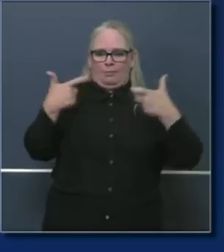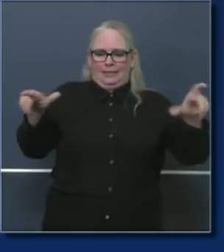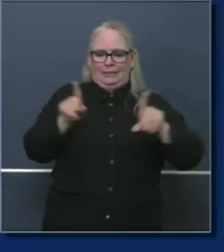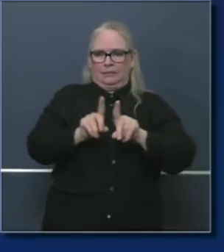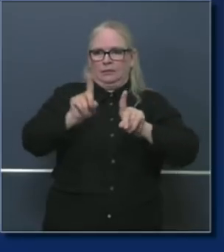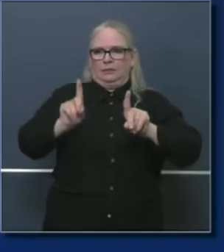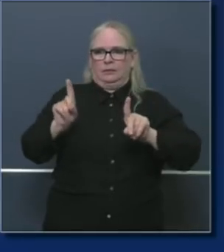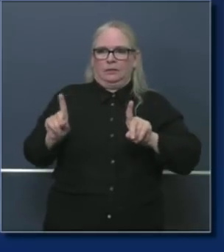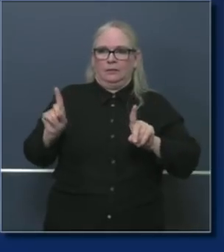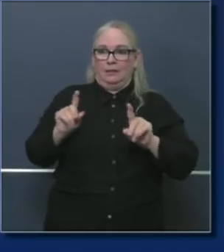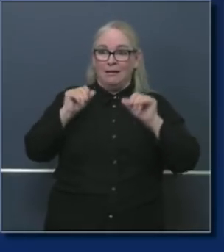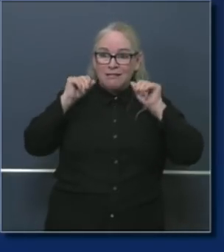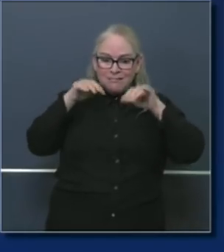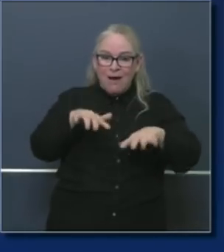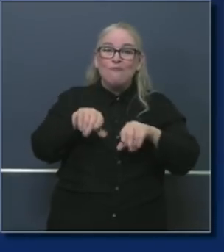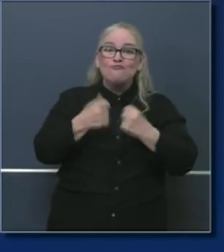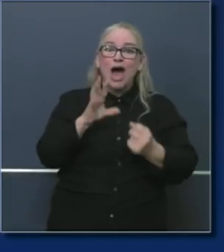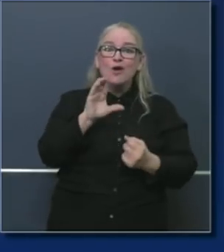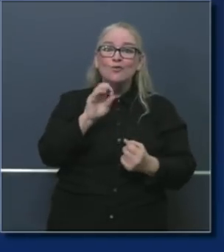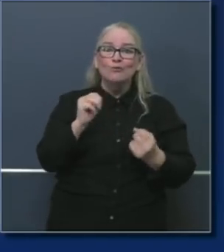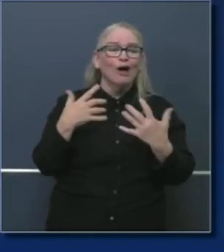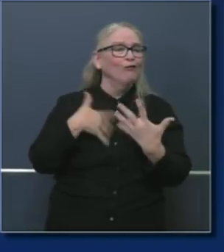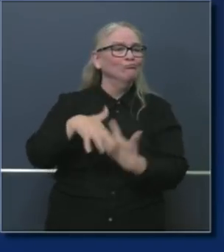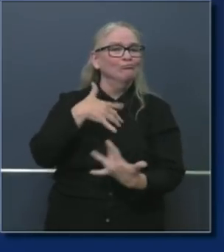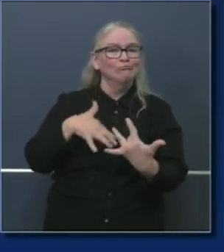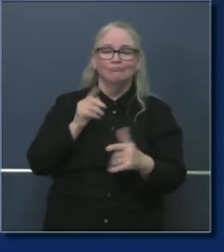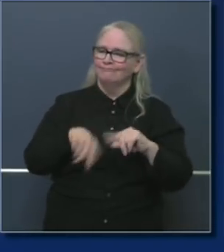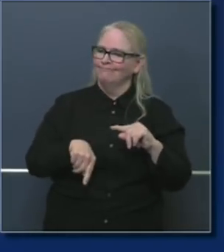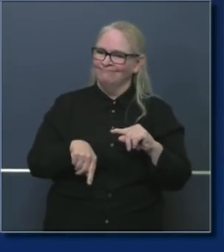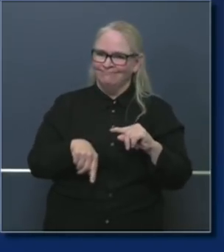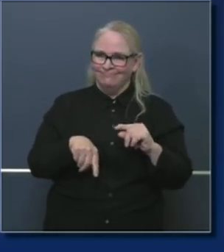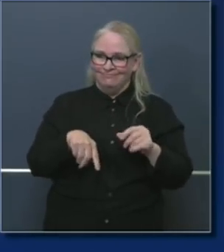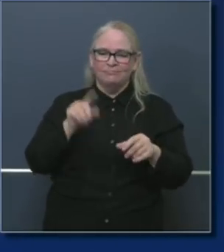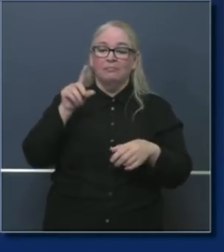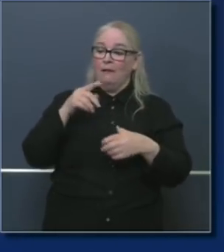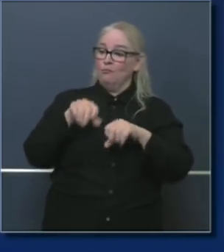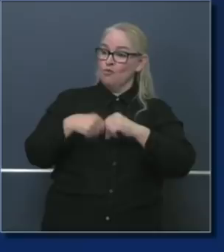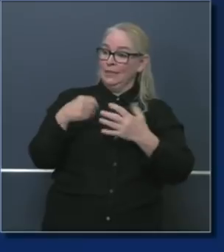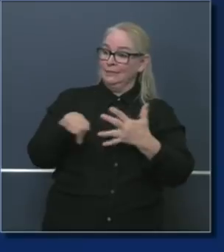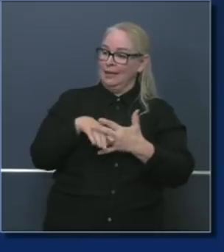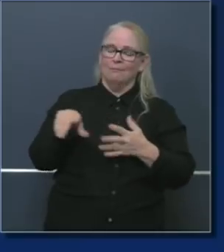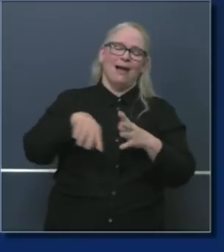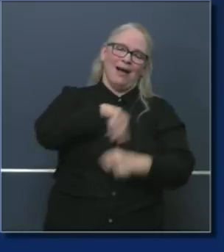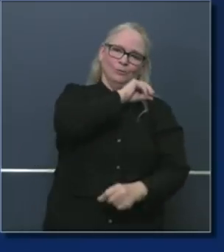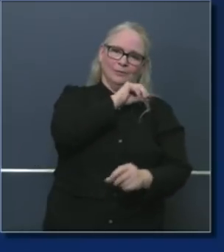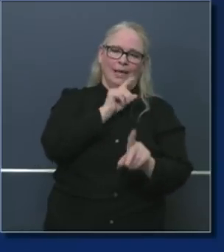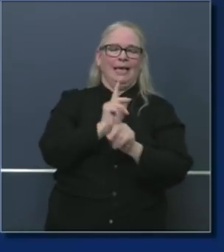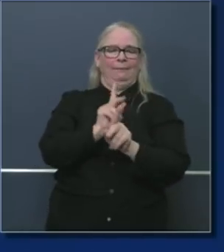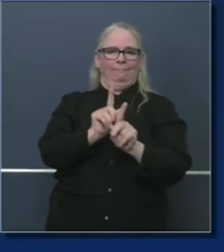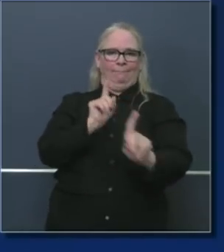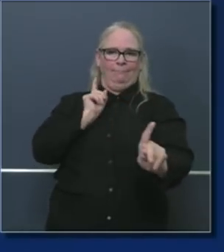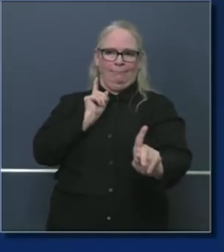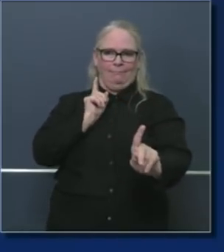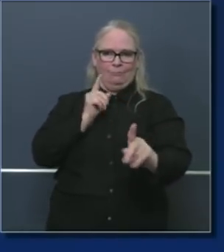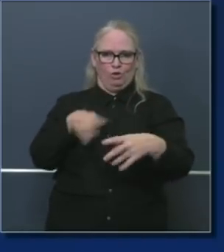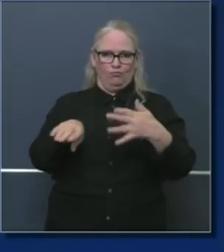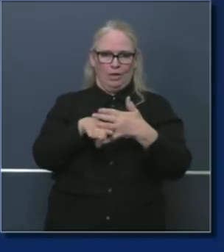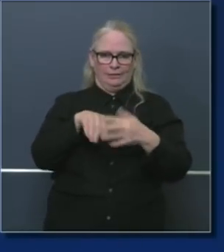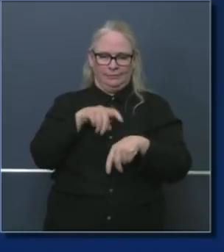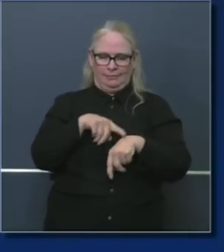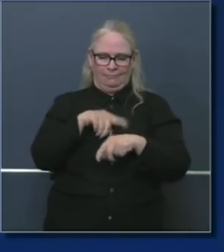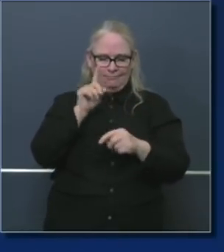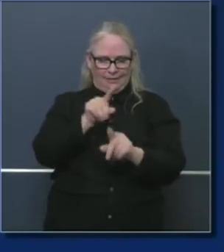been closed down and exchanged for open air break rooms with physically distanced seating.